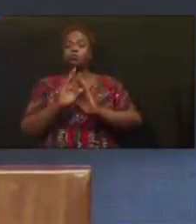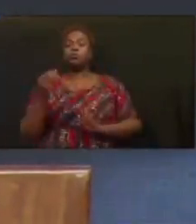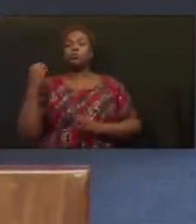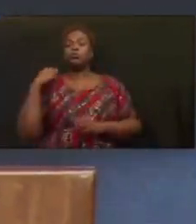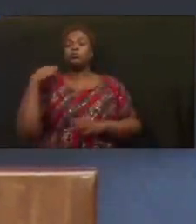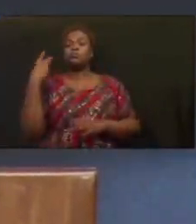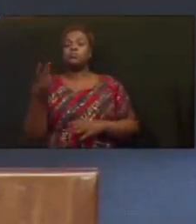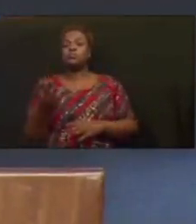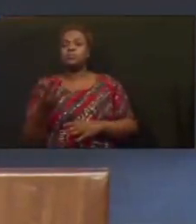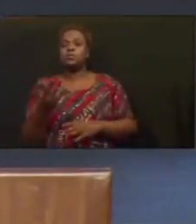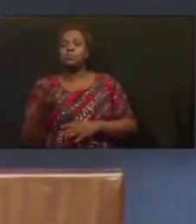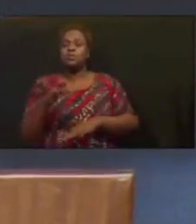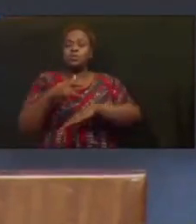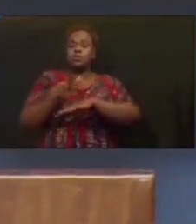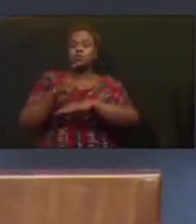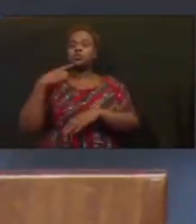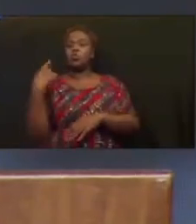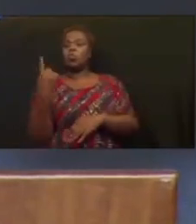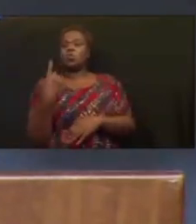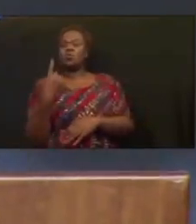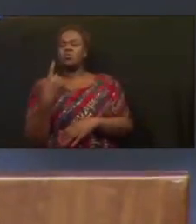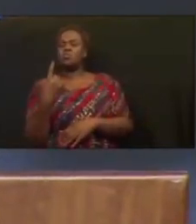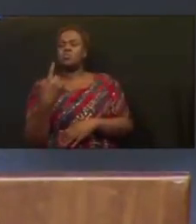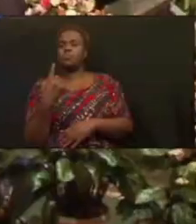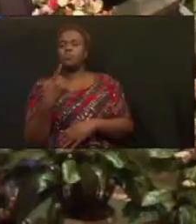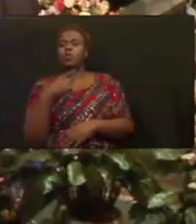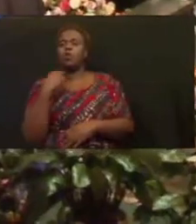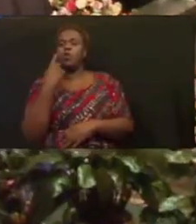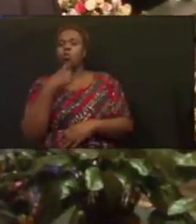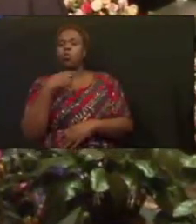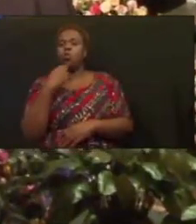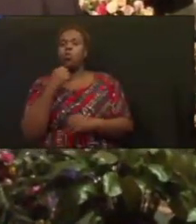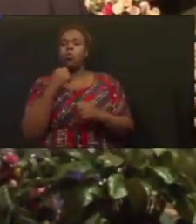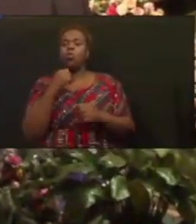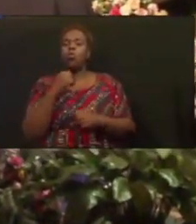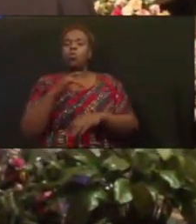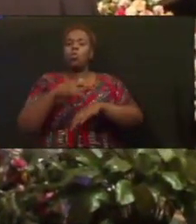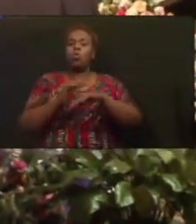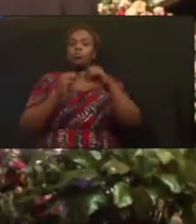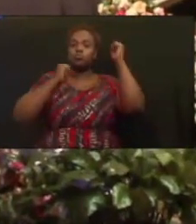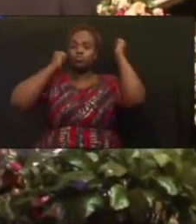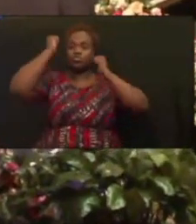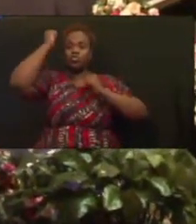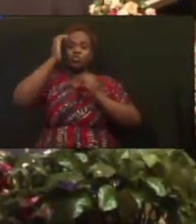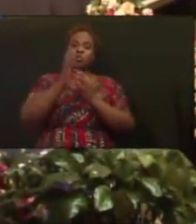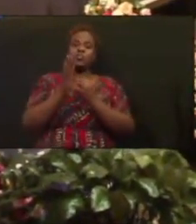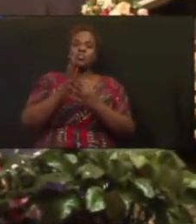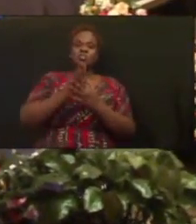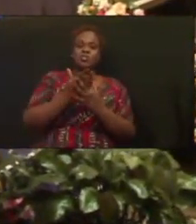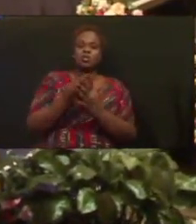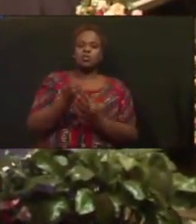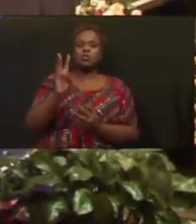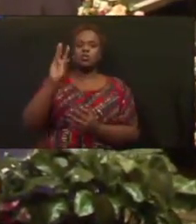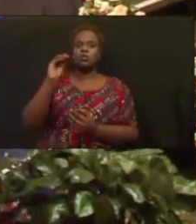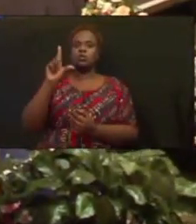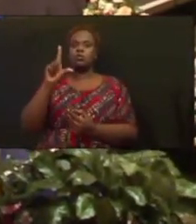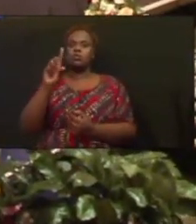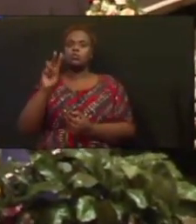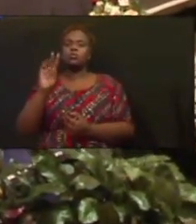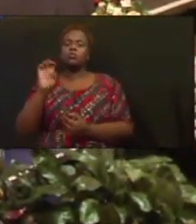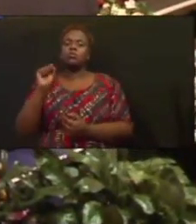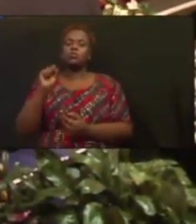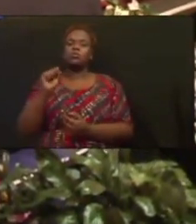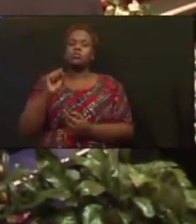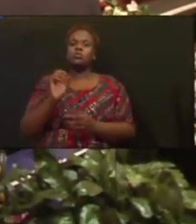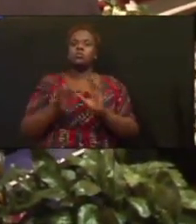two, the sent ones. Those who are called sheep among wolves. If all you carry is prayer